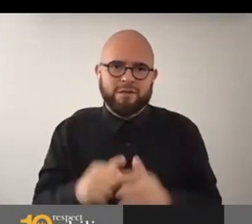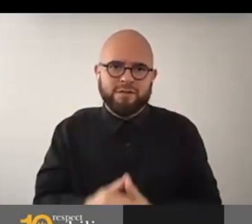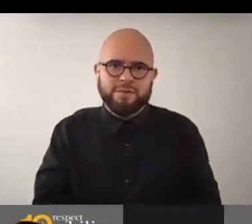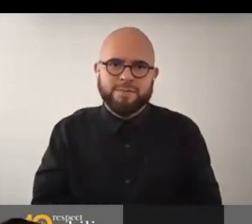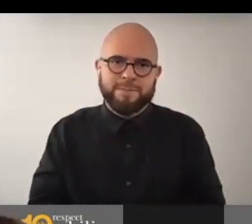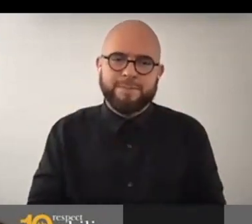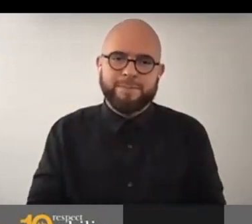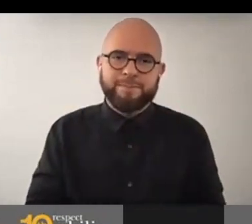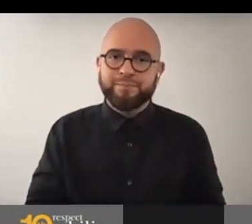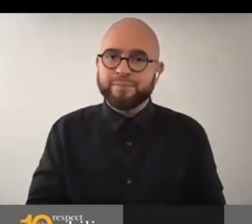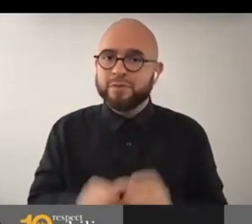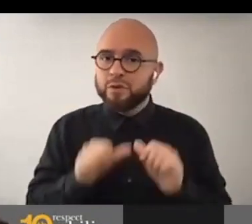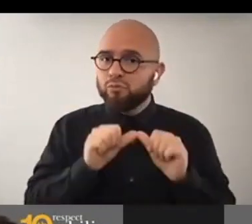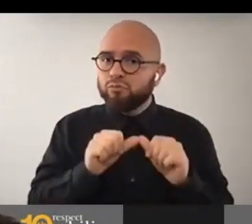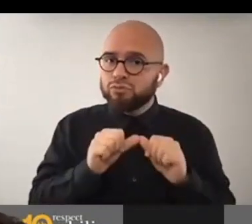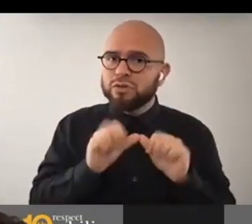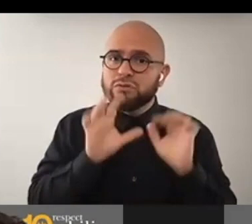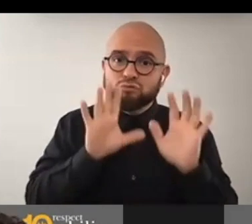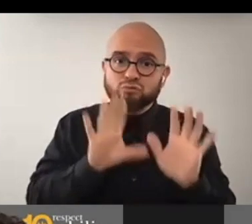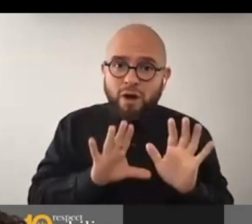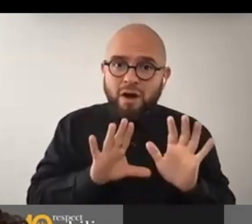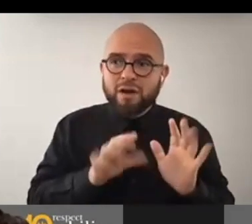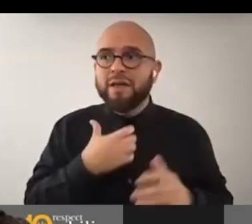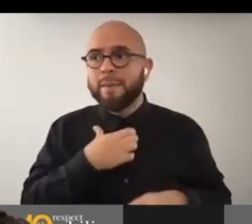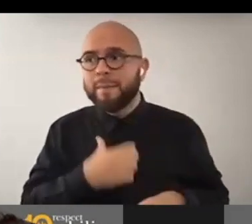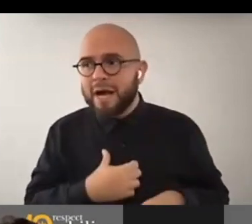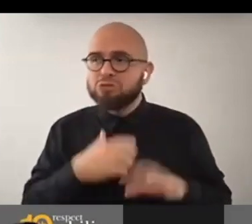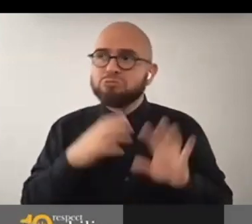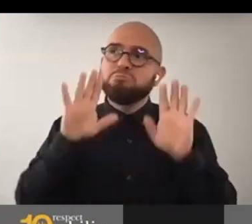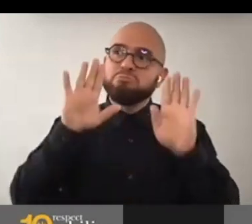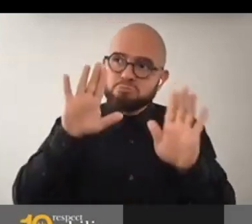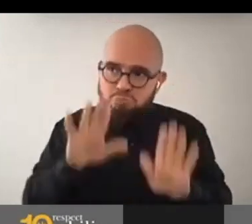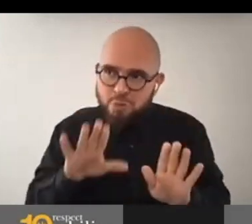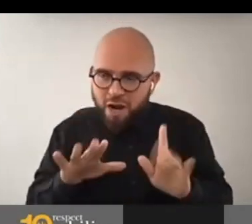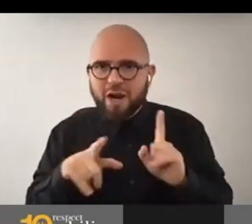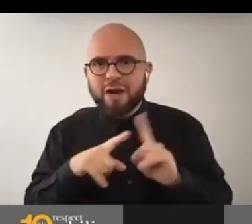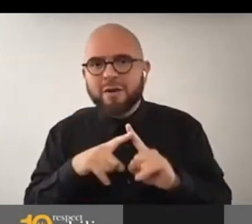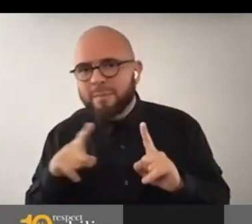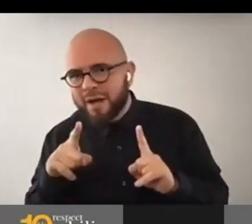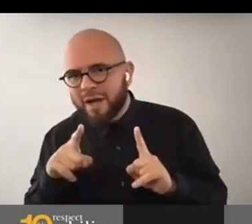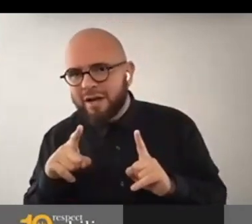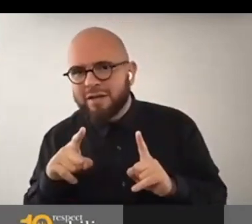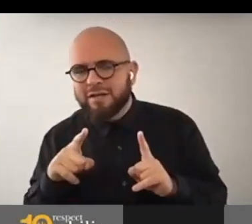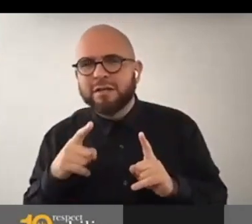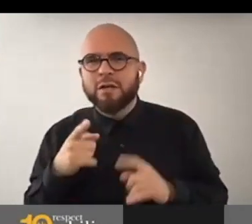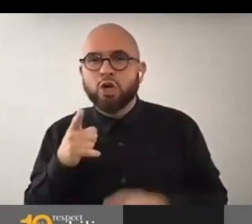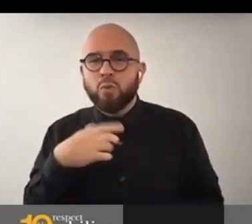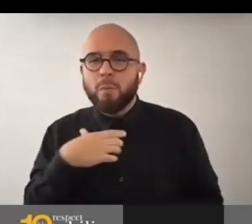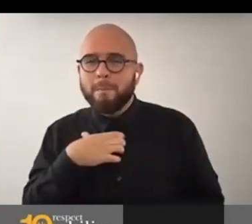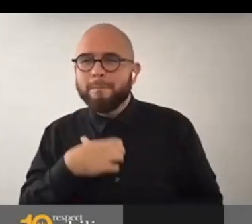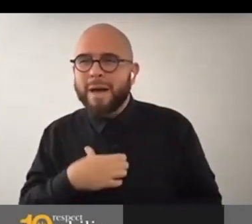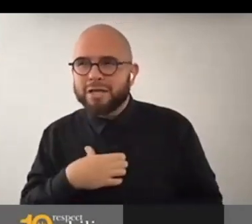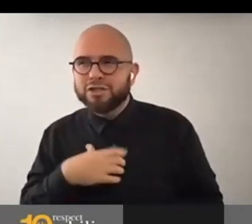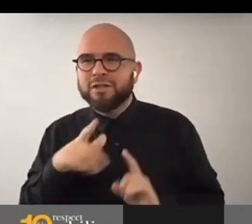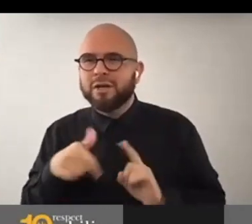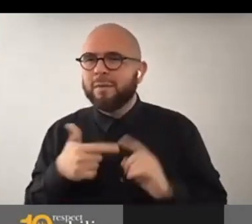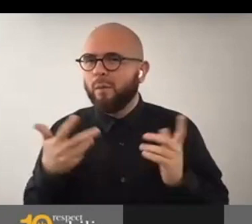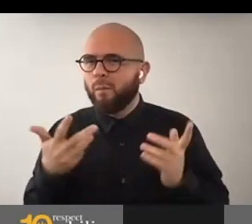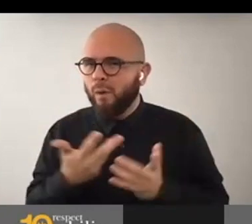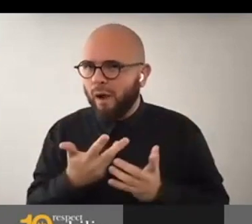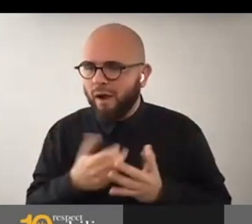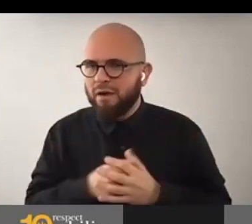The persistence is great, the passion is great, but what are you passionate about? Are you passionate